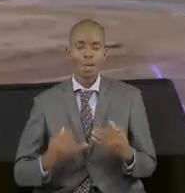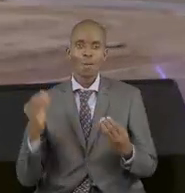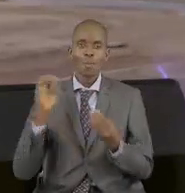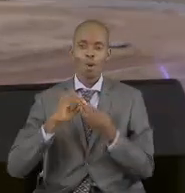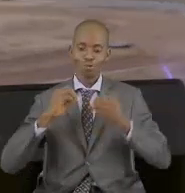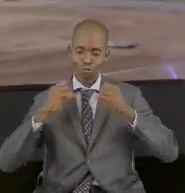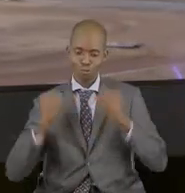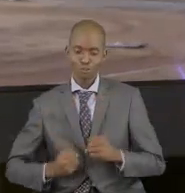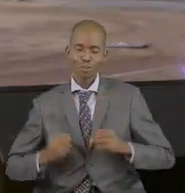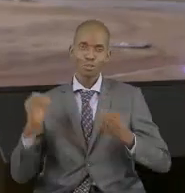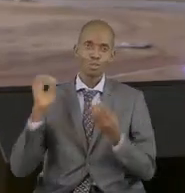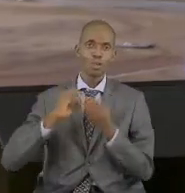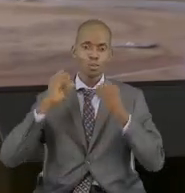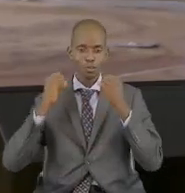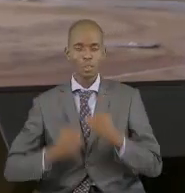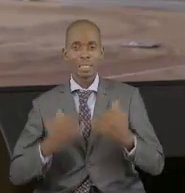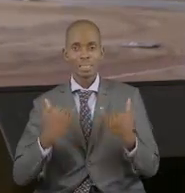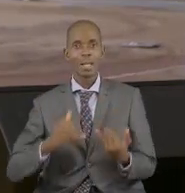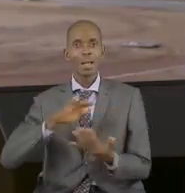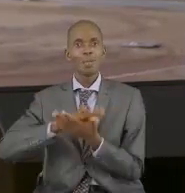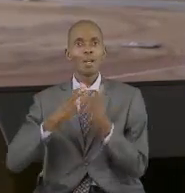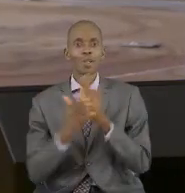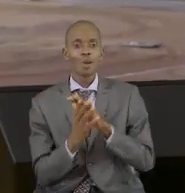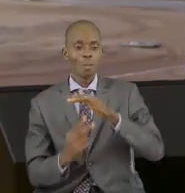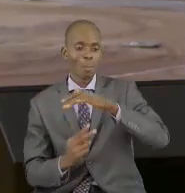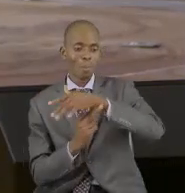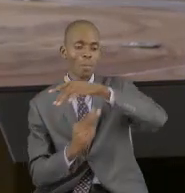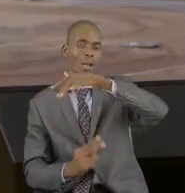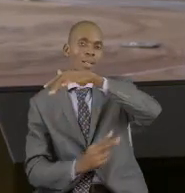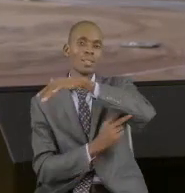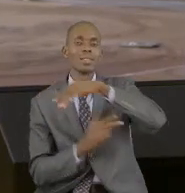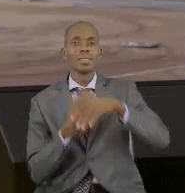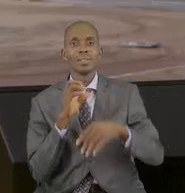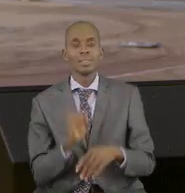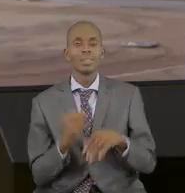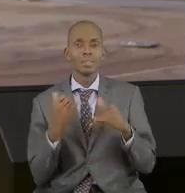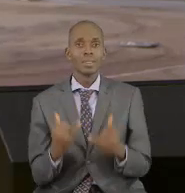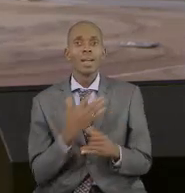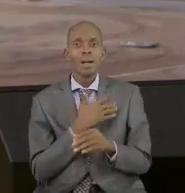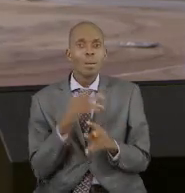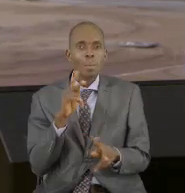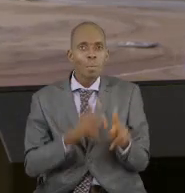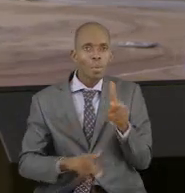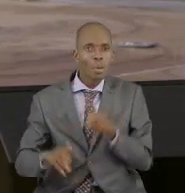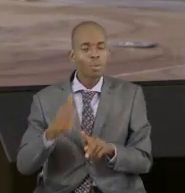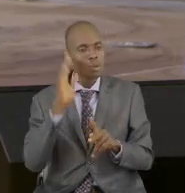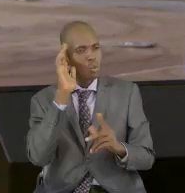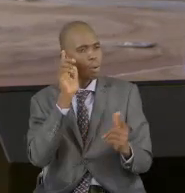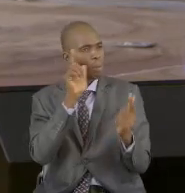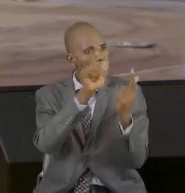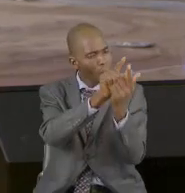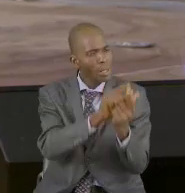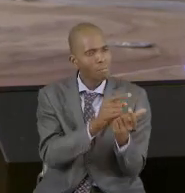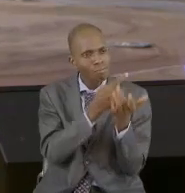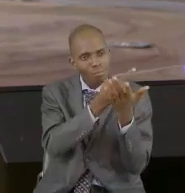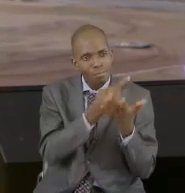And eventually they became pillars, and they could be consulted, and people could go to them